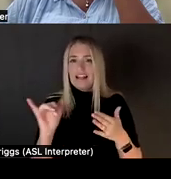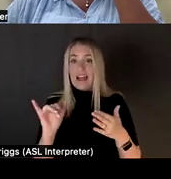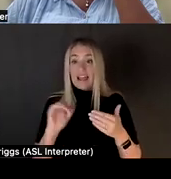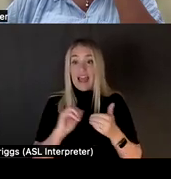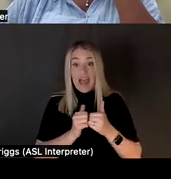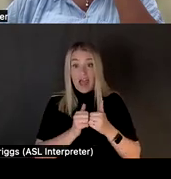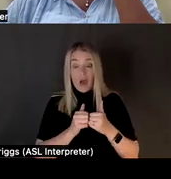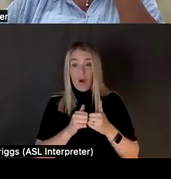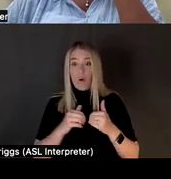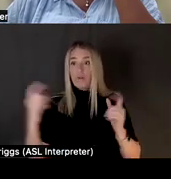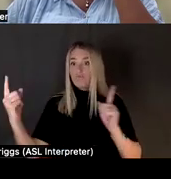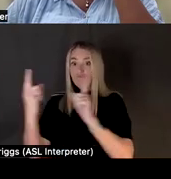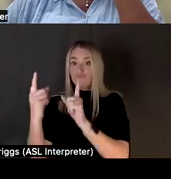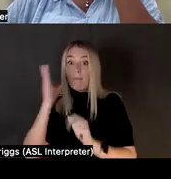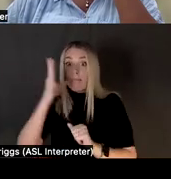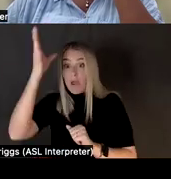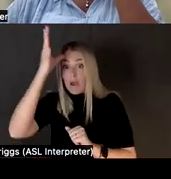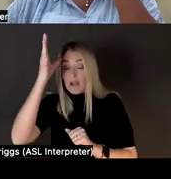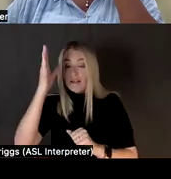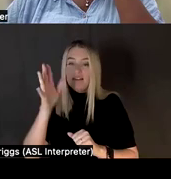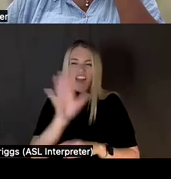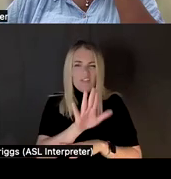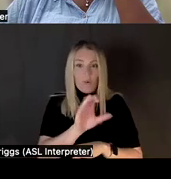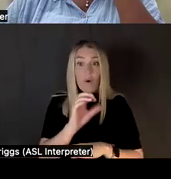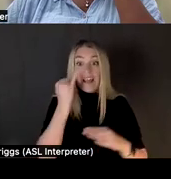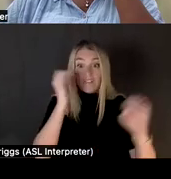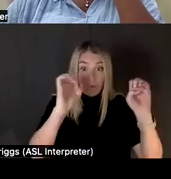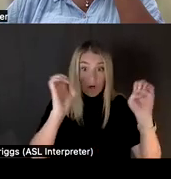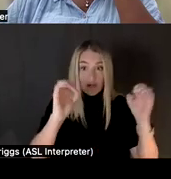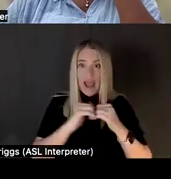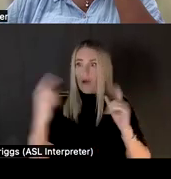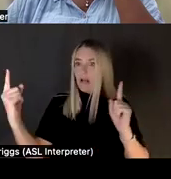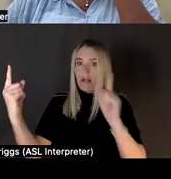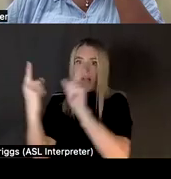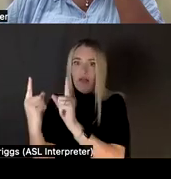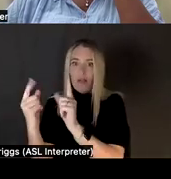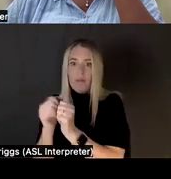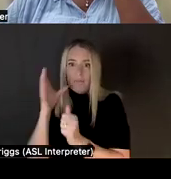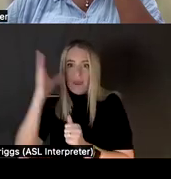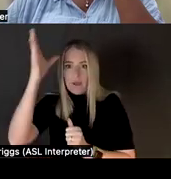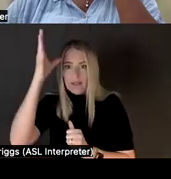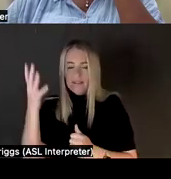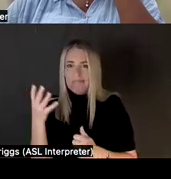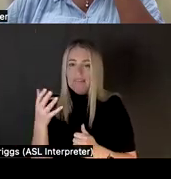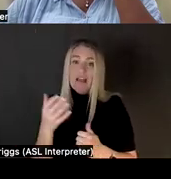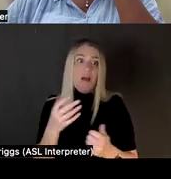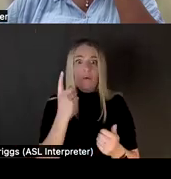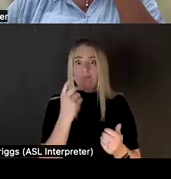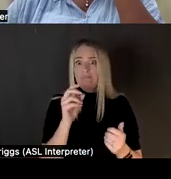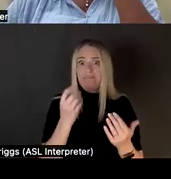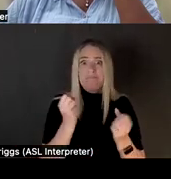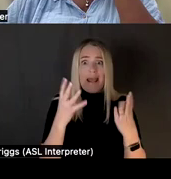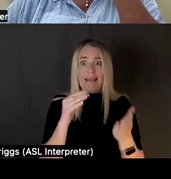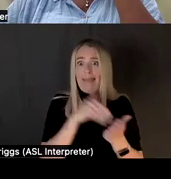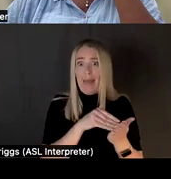their parents at the end of a day or after an emergency happens. It's messy. You have thousands of kids or hundreds of kids. You